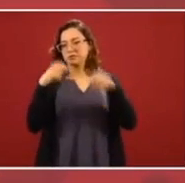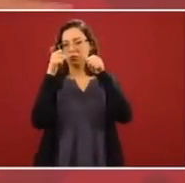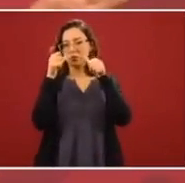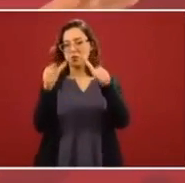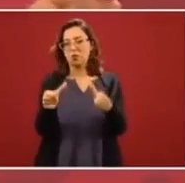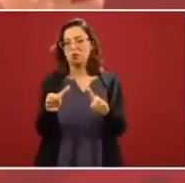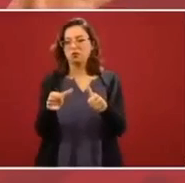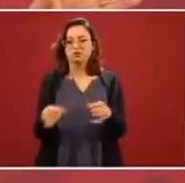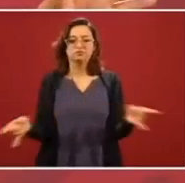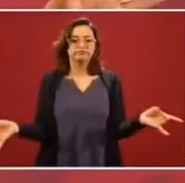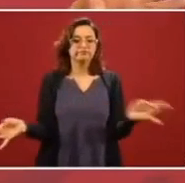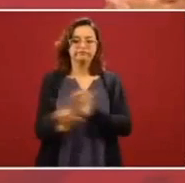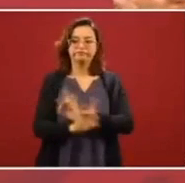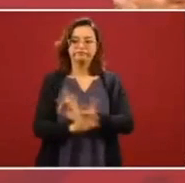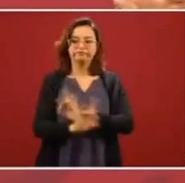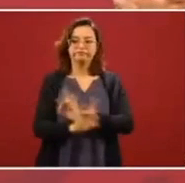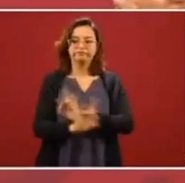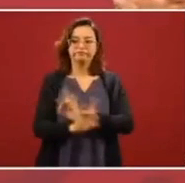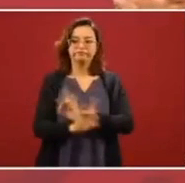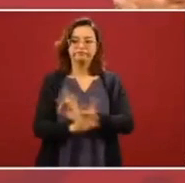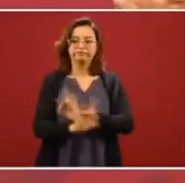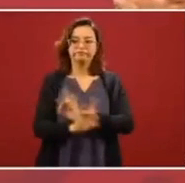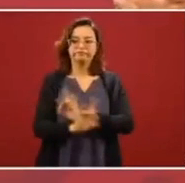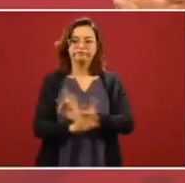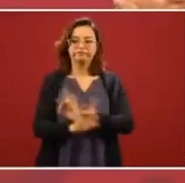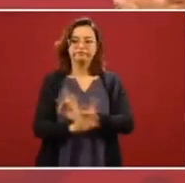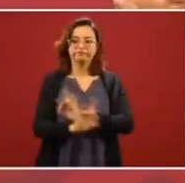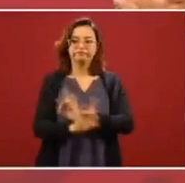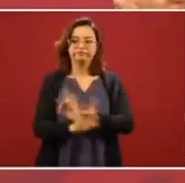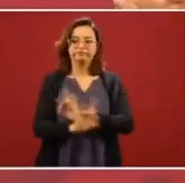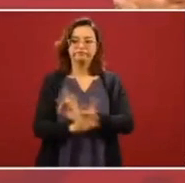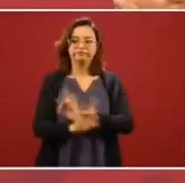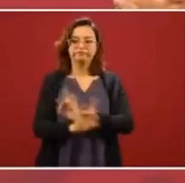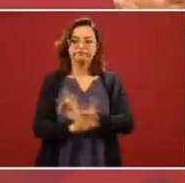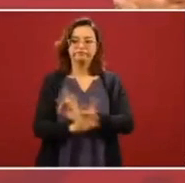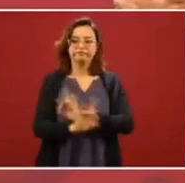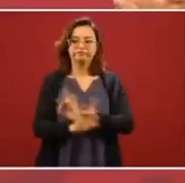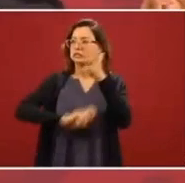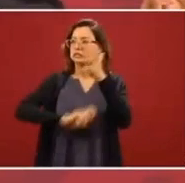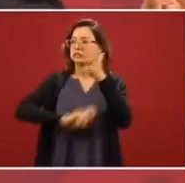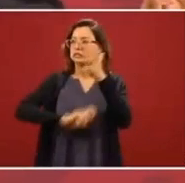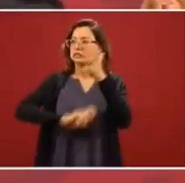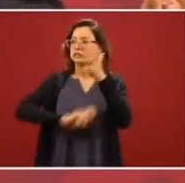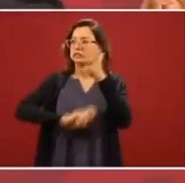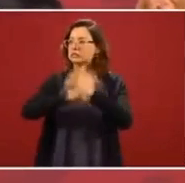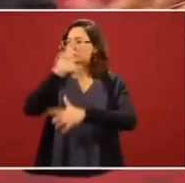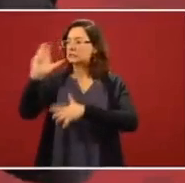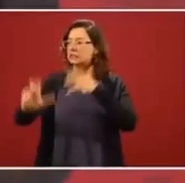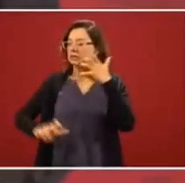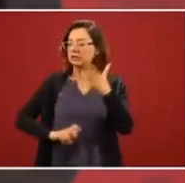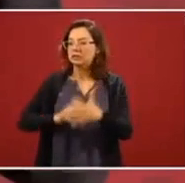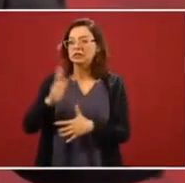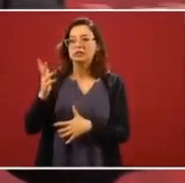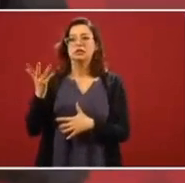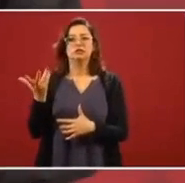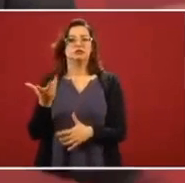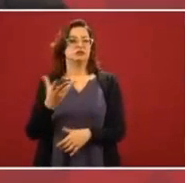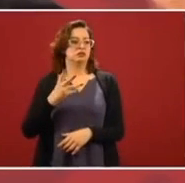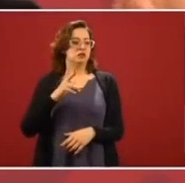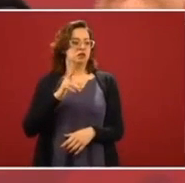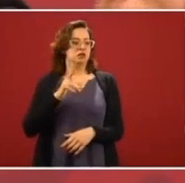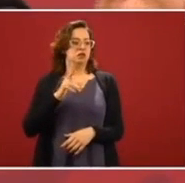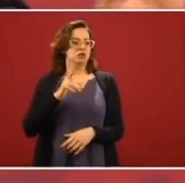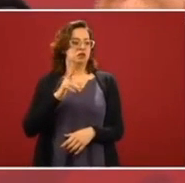cualquier situación, above and beyond any situation, haya coronavirus o no